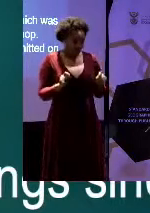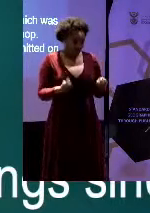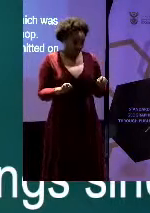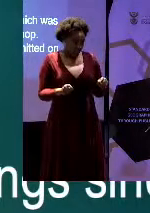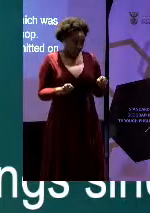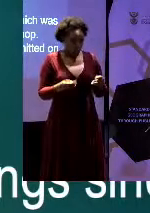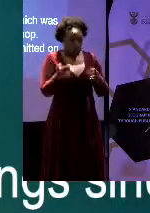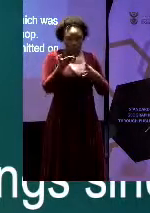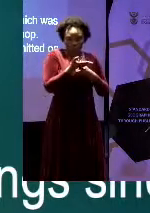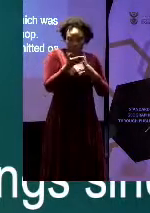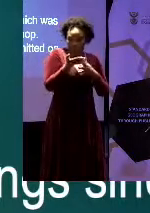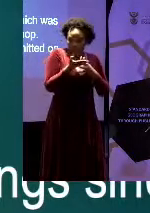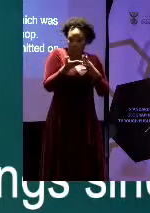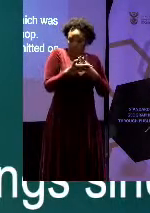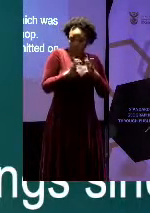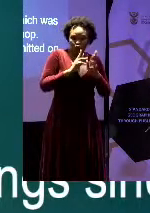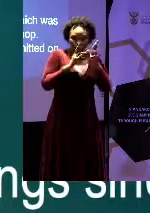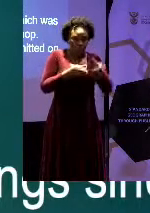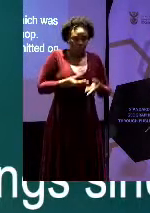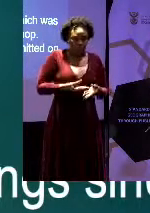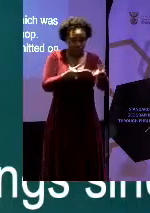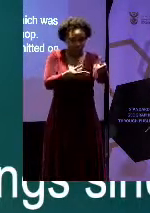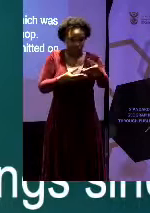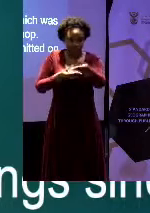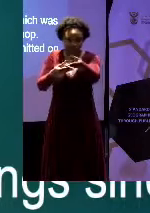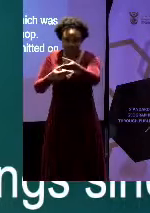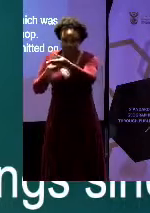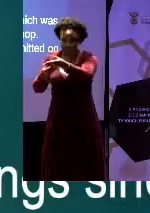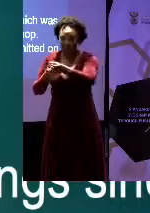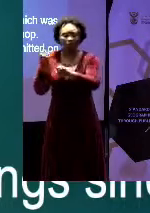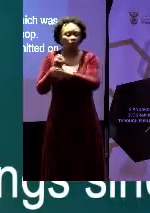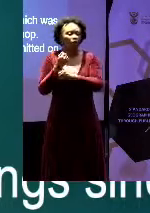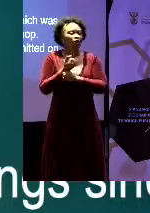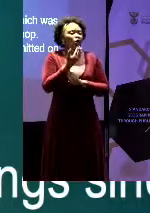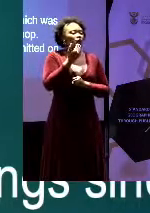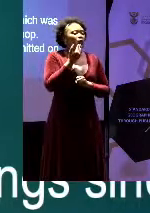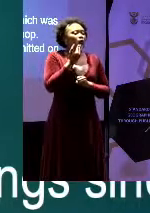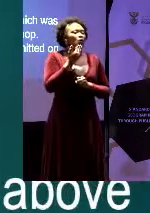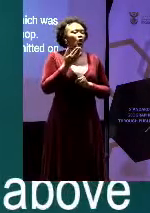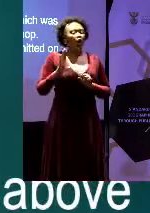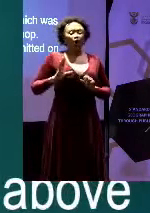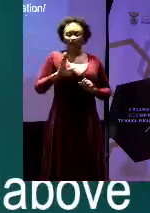are submitted on the work of the committee during its term.